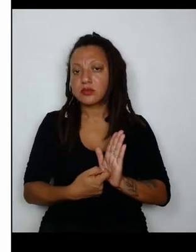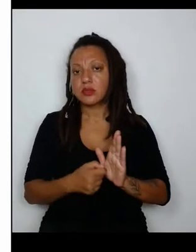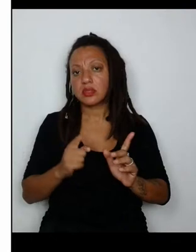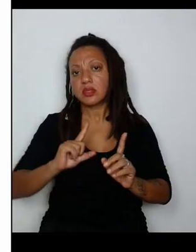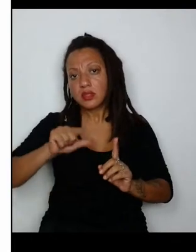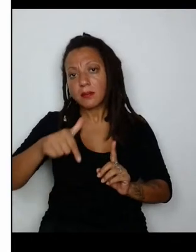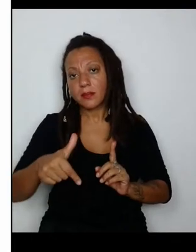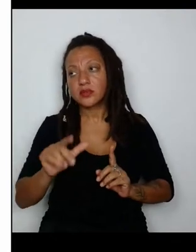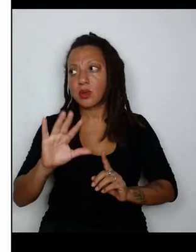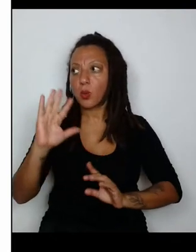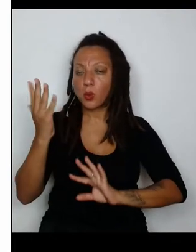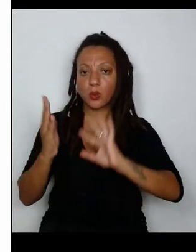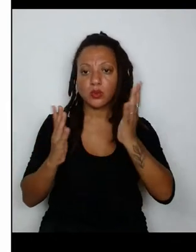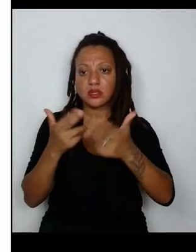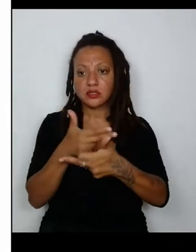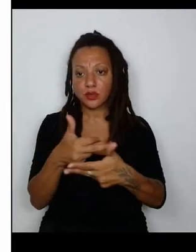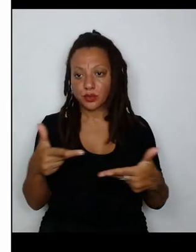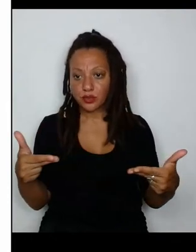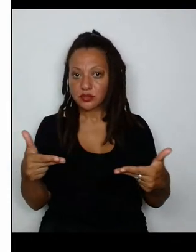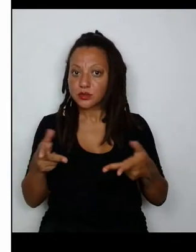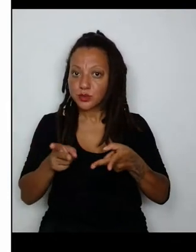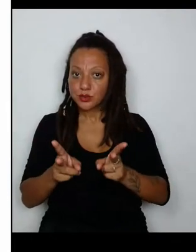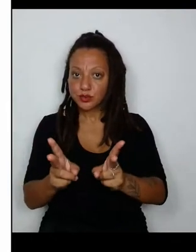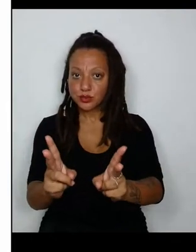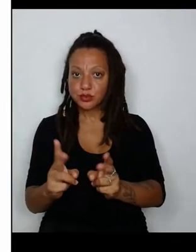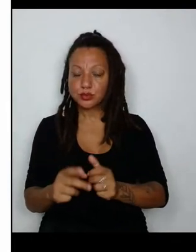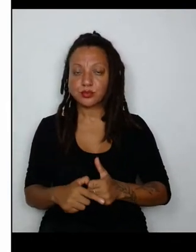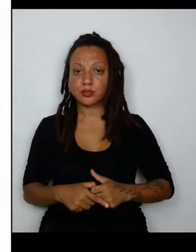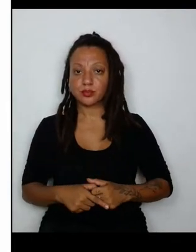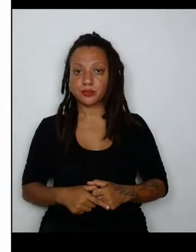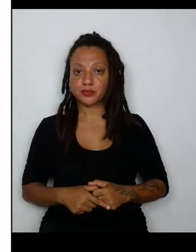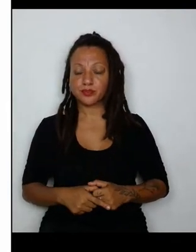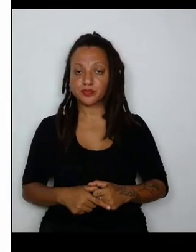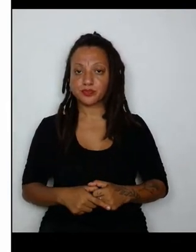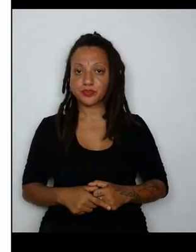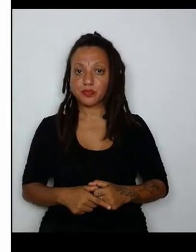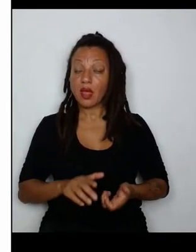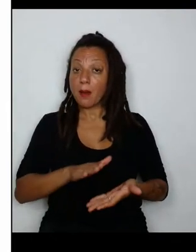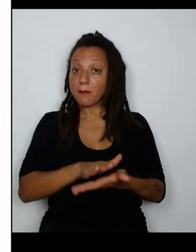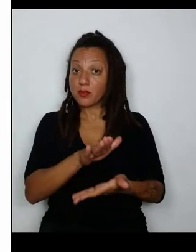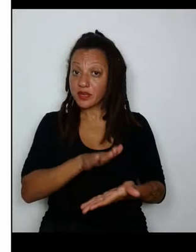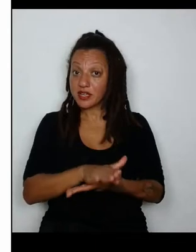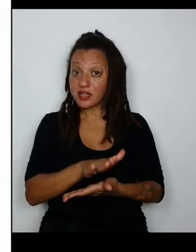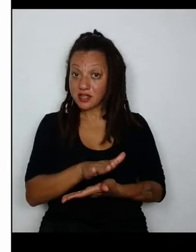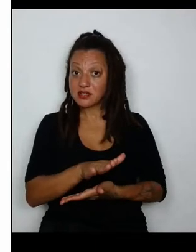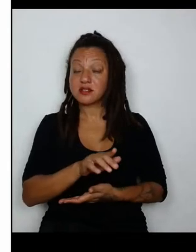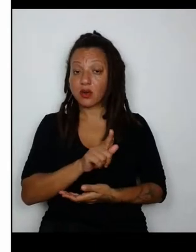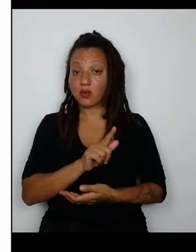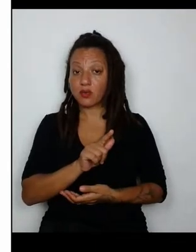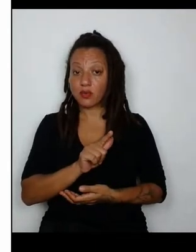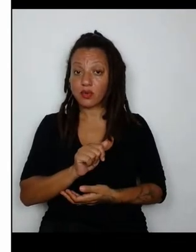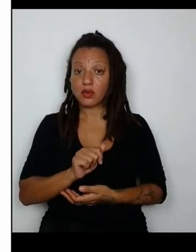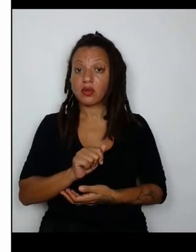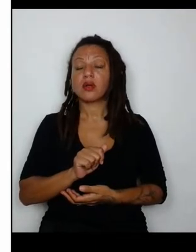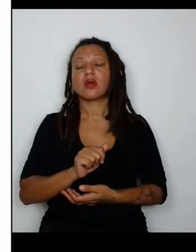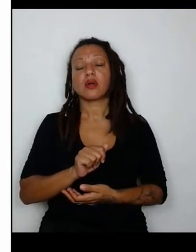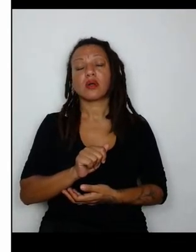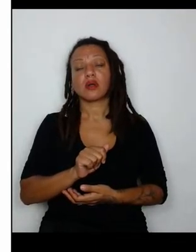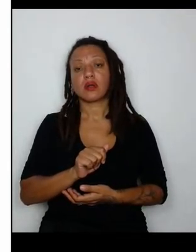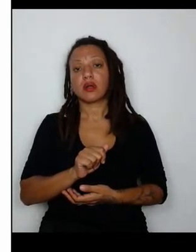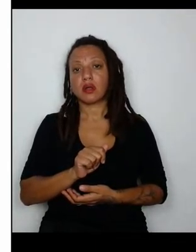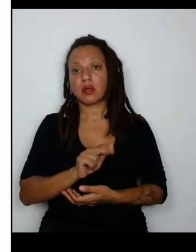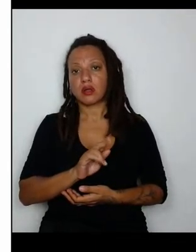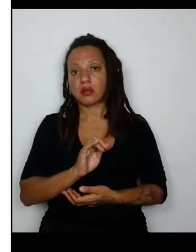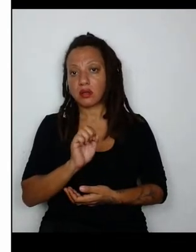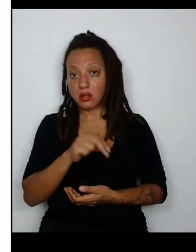a little a year over a year after gauguin's challenge was published i opened the new york times app one morning to find this headline is it